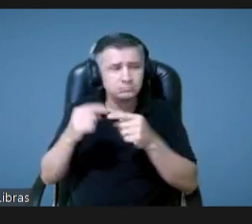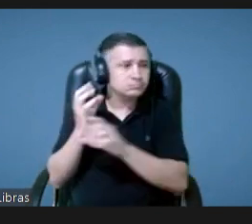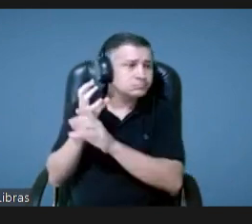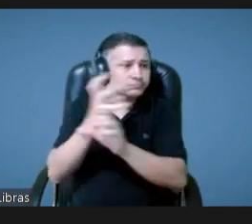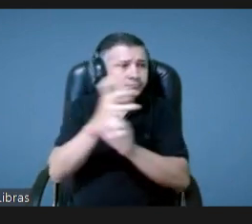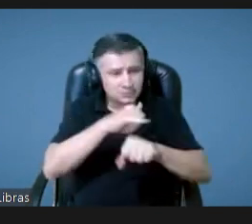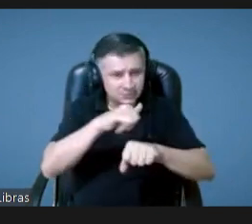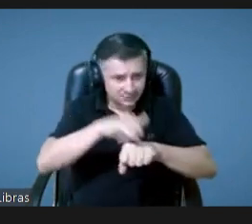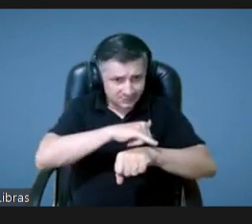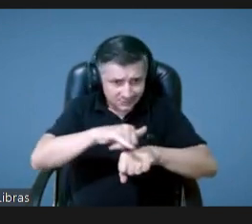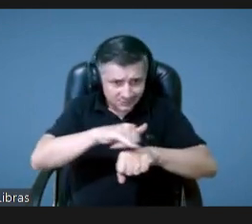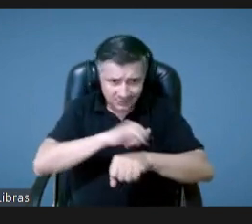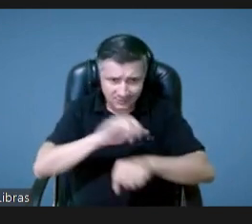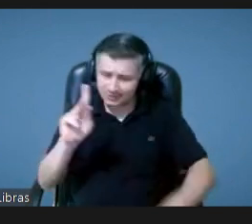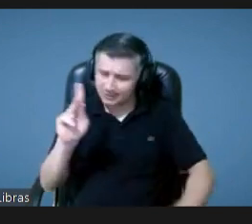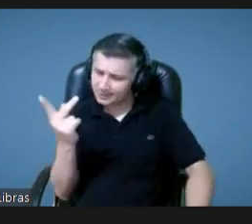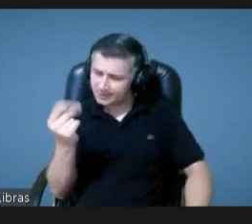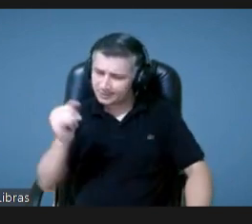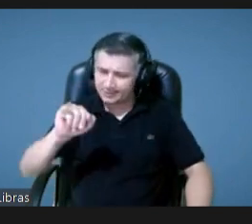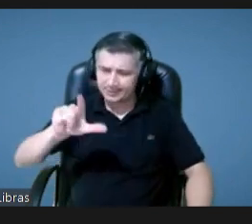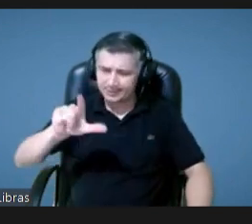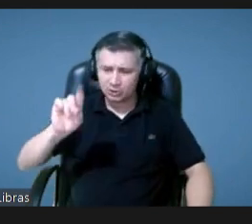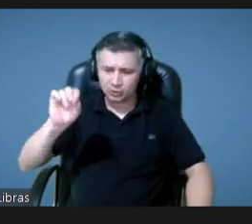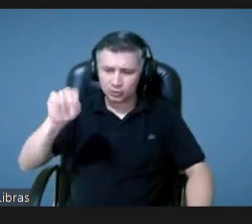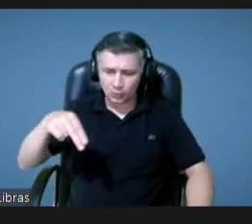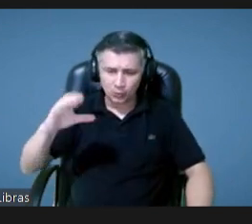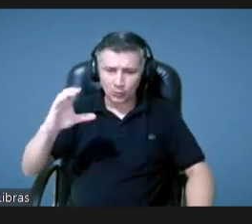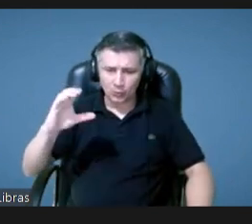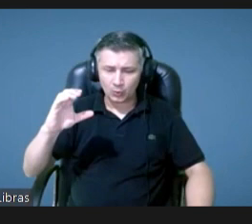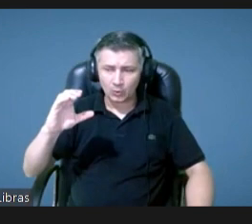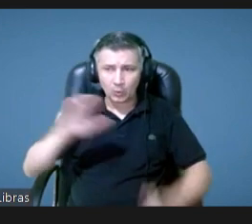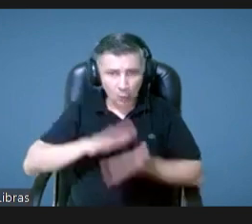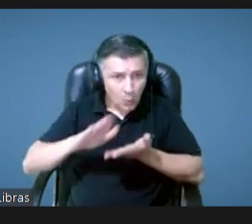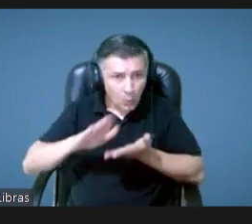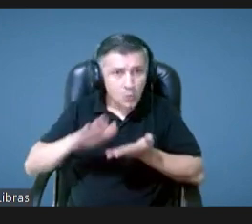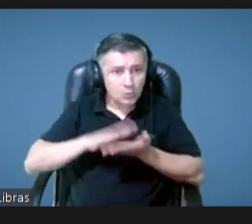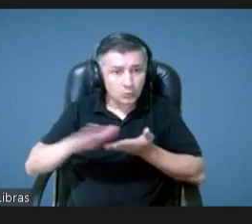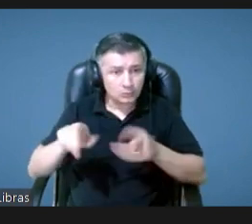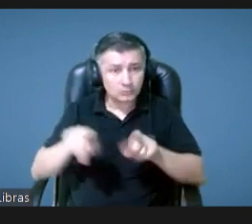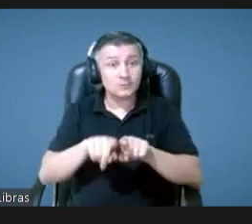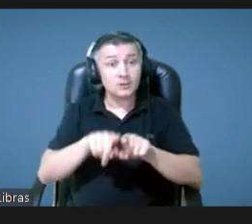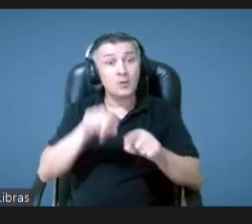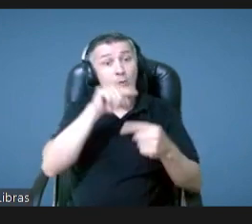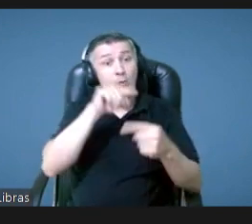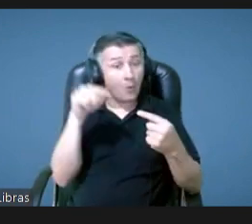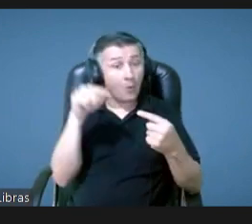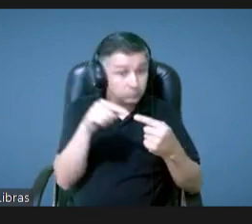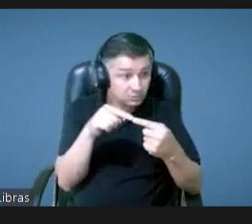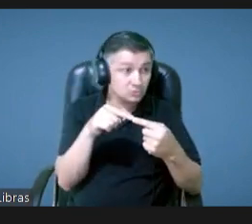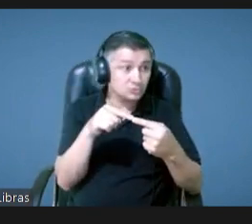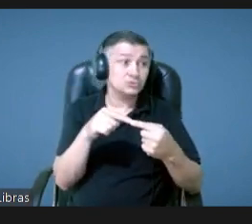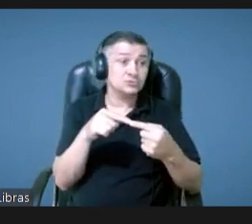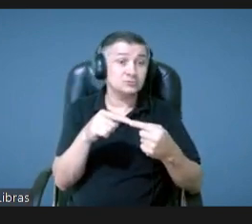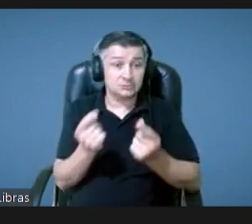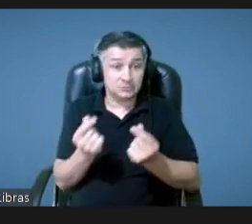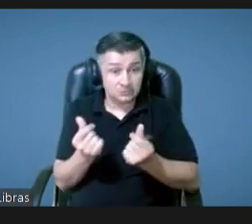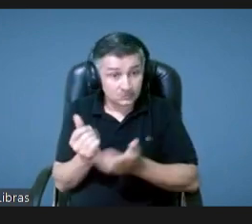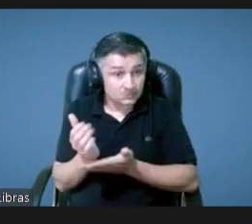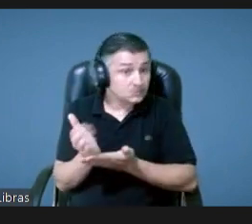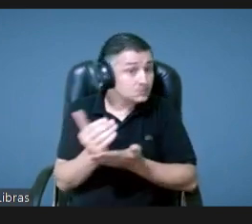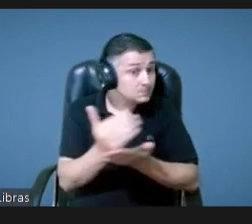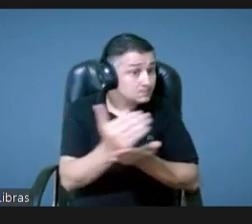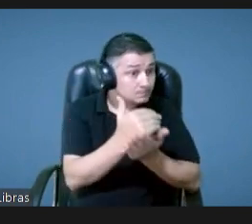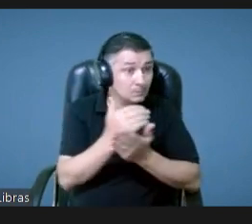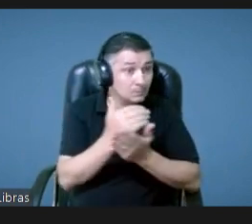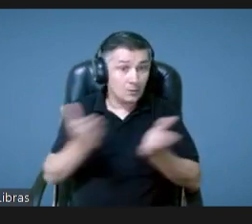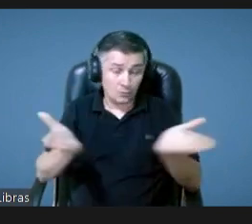a good yield on cost in relation to this new strategy, and our objective